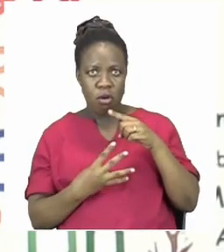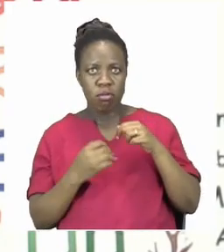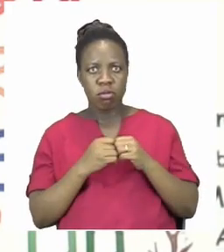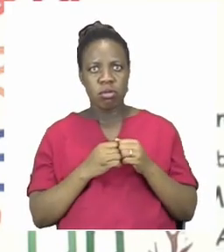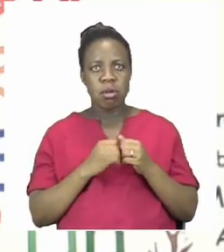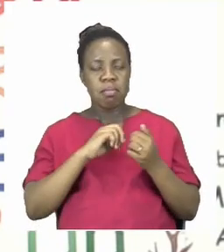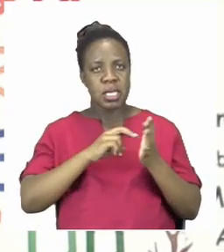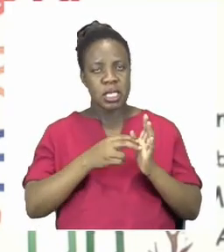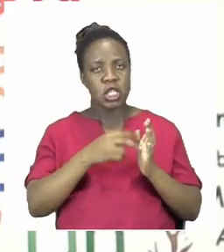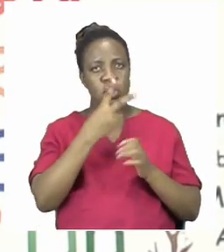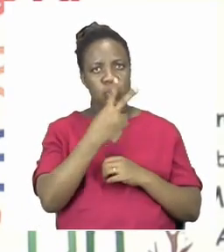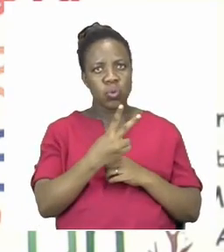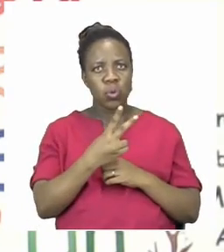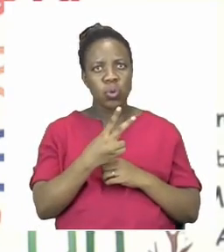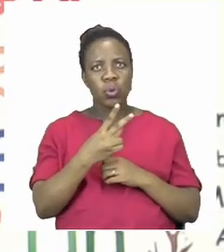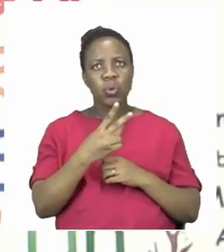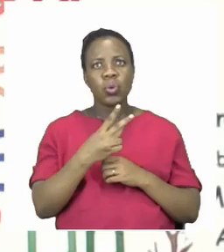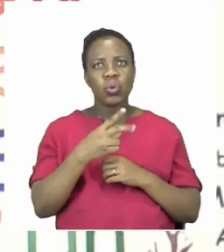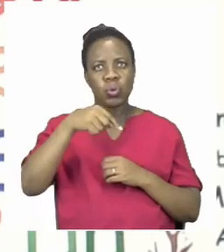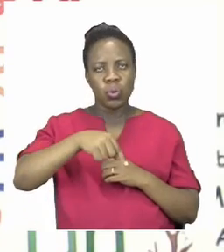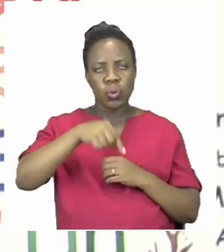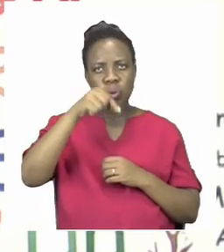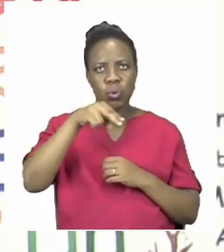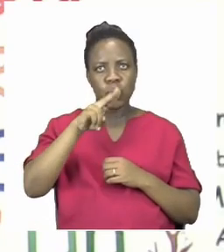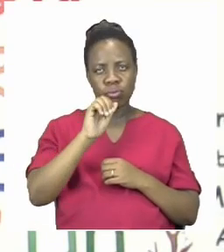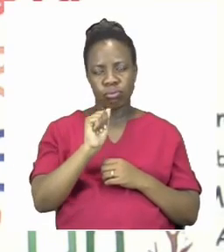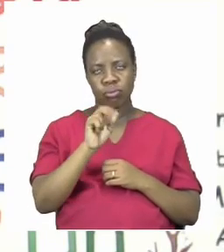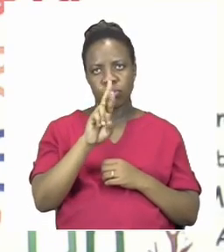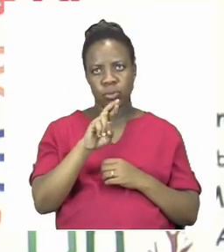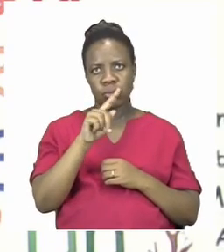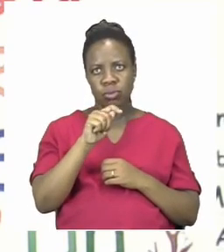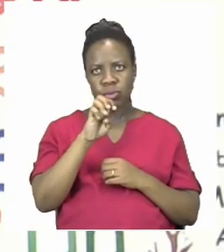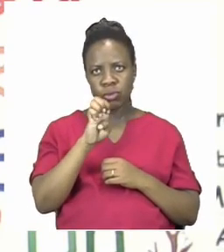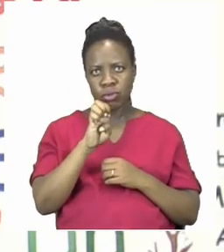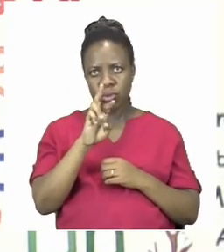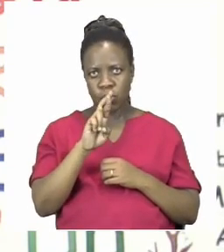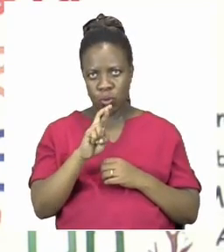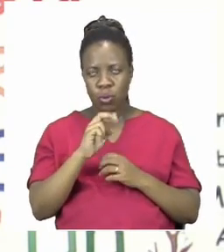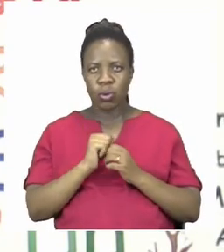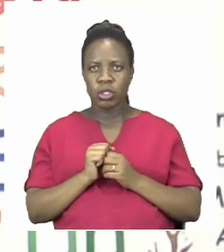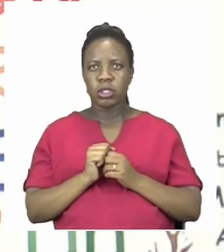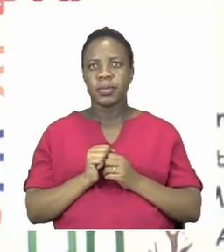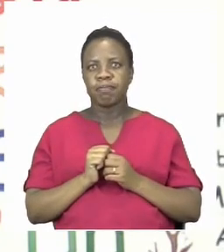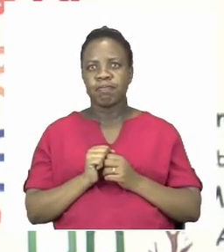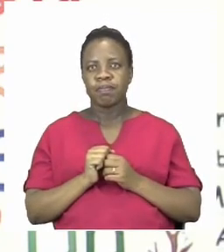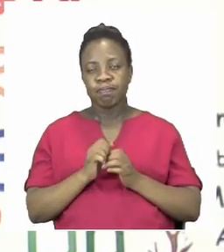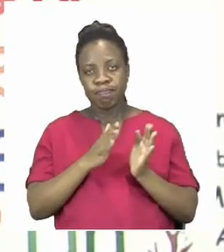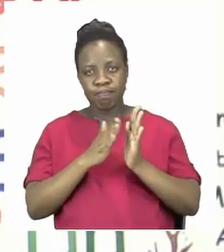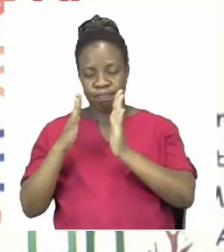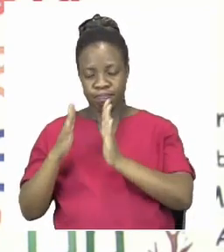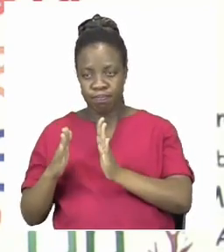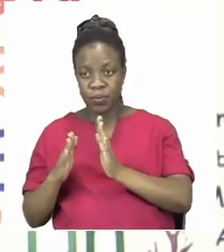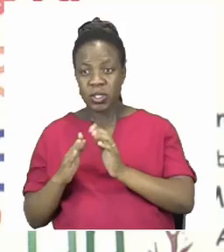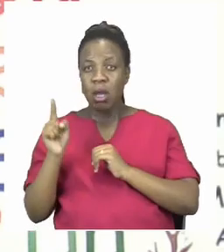fractions are colored, but we don't call it 4/4. Instead, to make it easier for us,